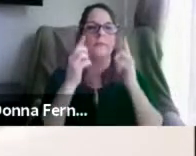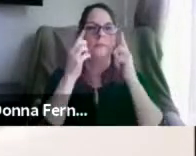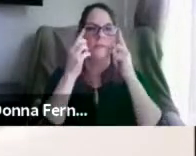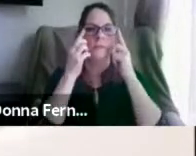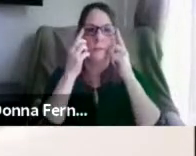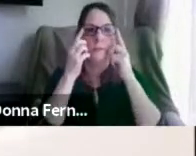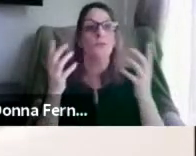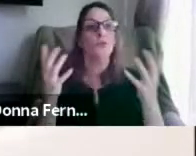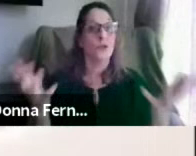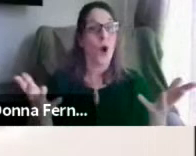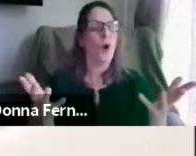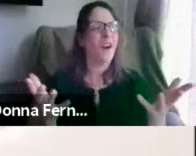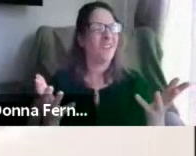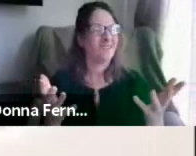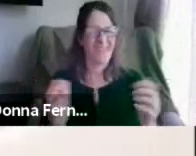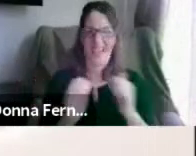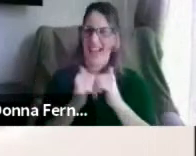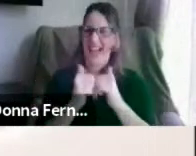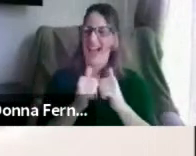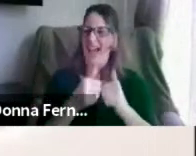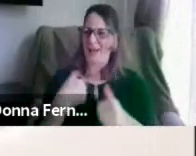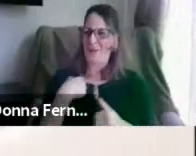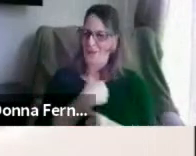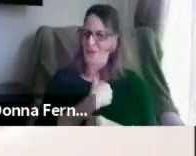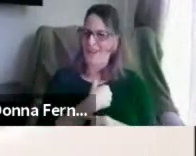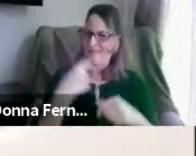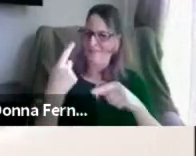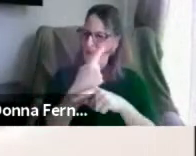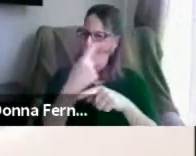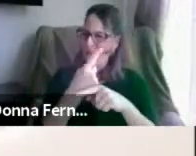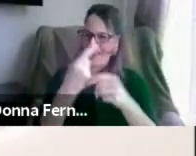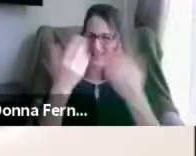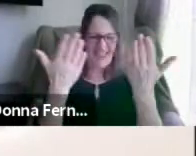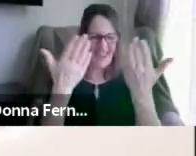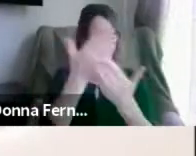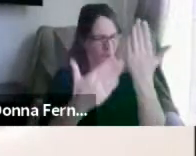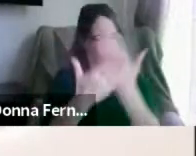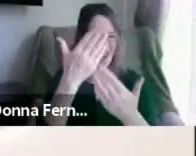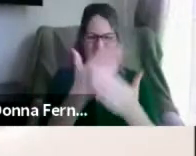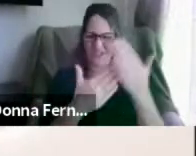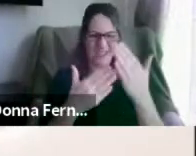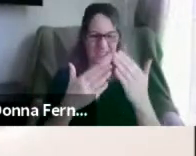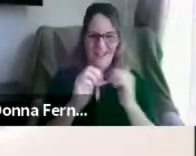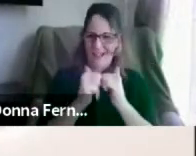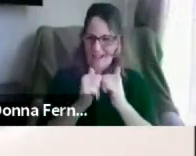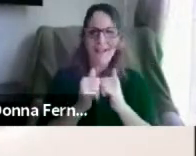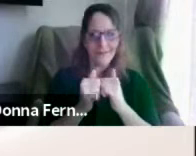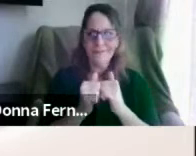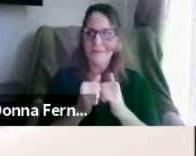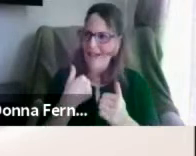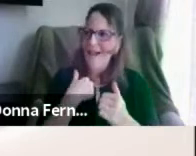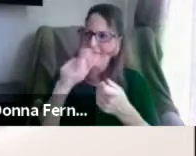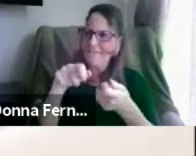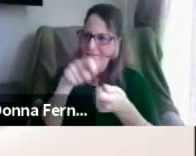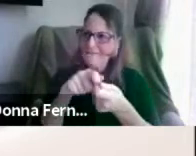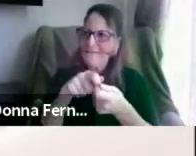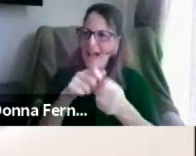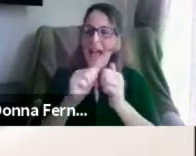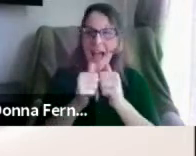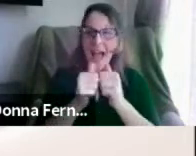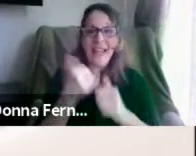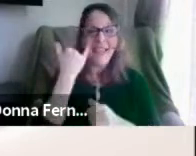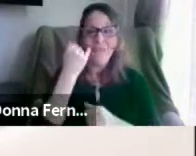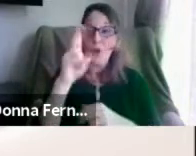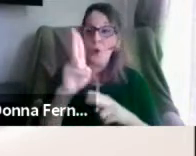So, how do we appropriately wash our hands? Well, there is a process. If you're